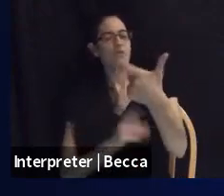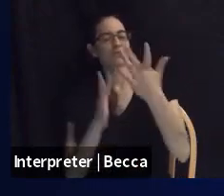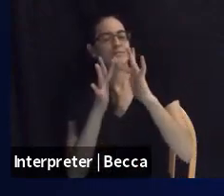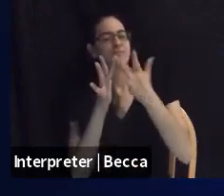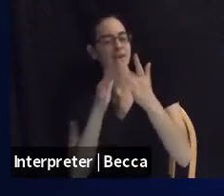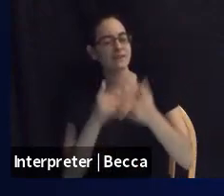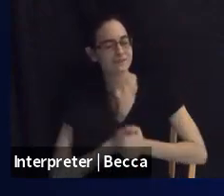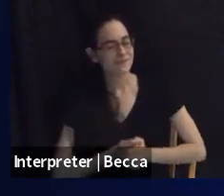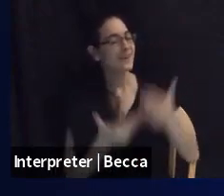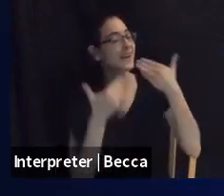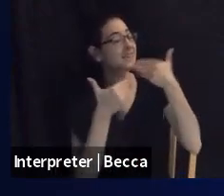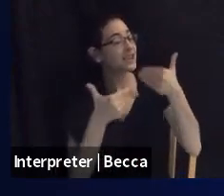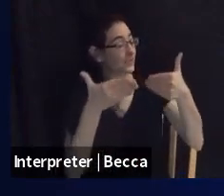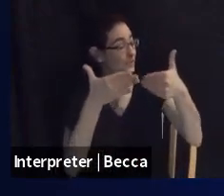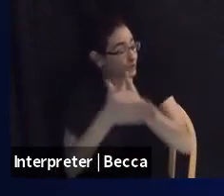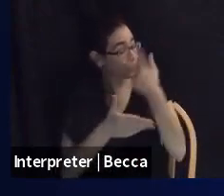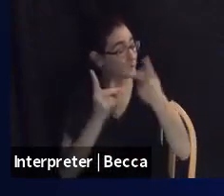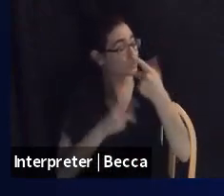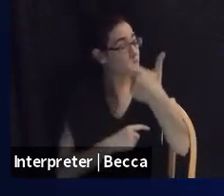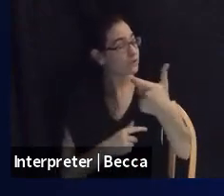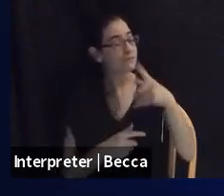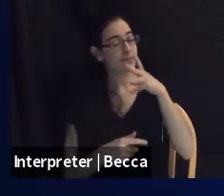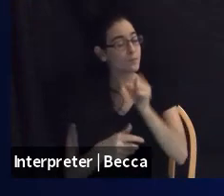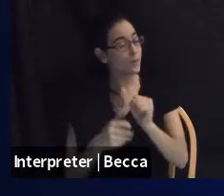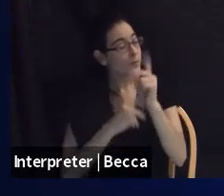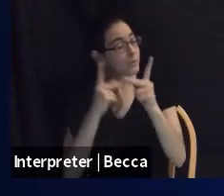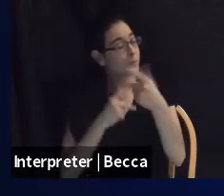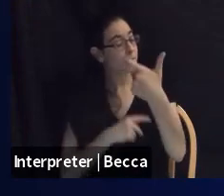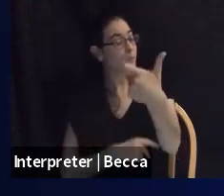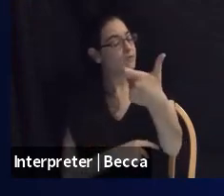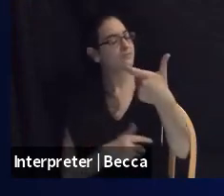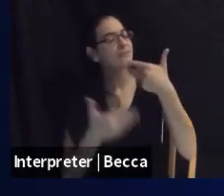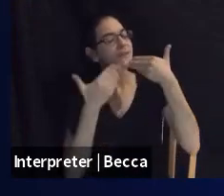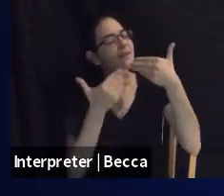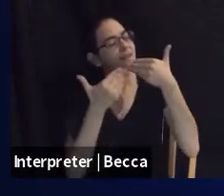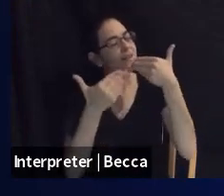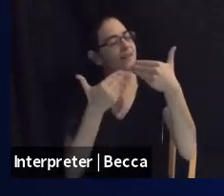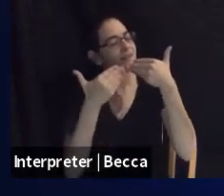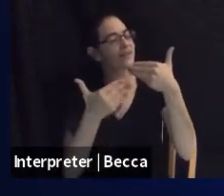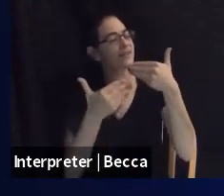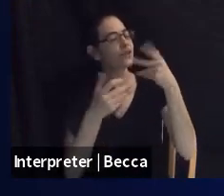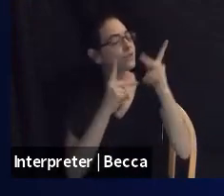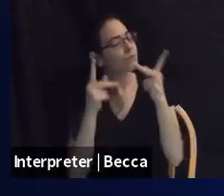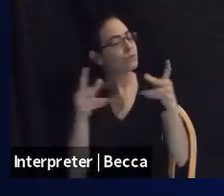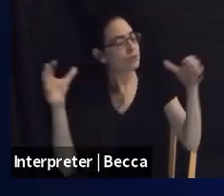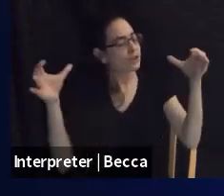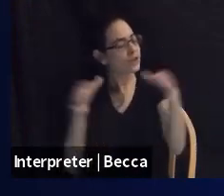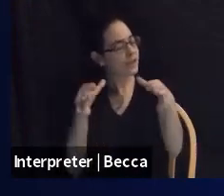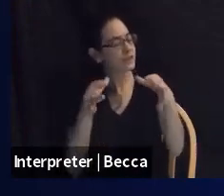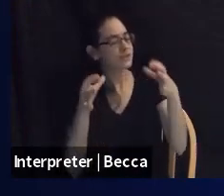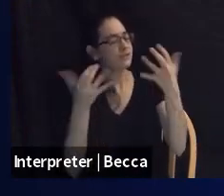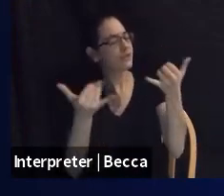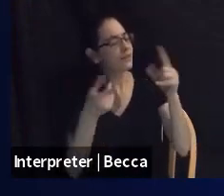I thank you for new friends and old friends. I thank you for the gatherings that are taking place in families and neighbors, friends from